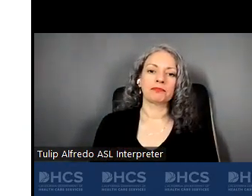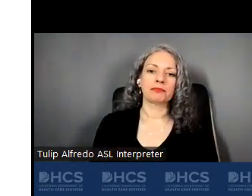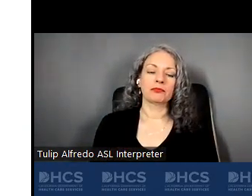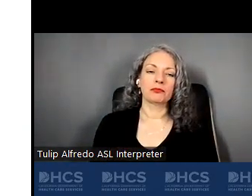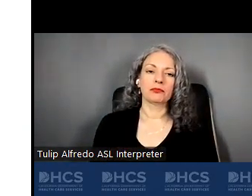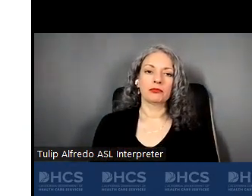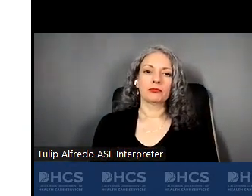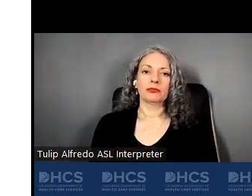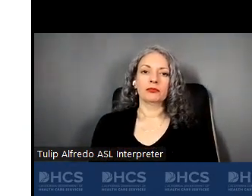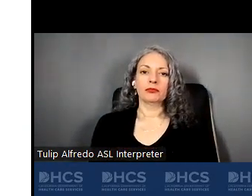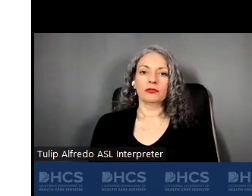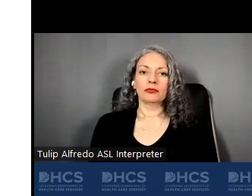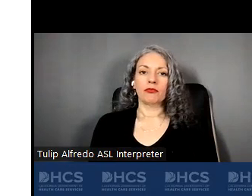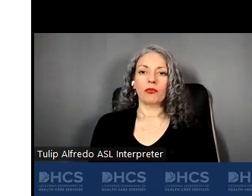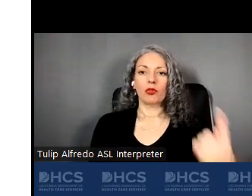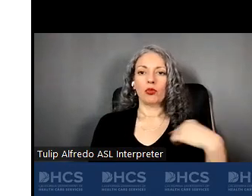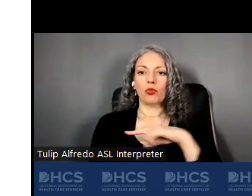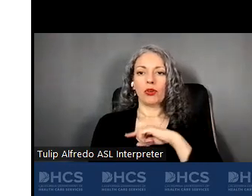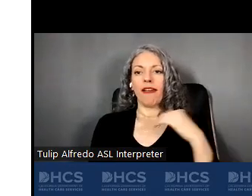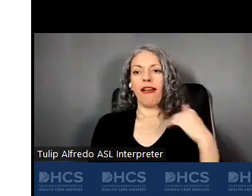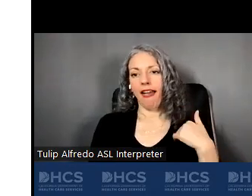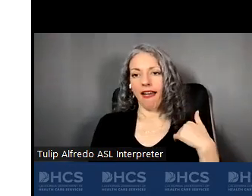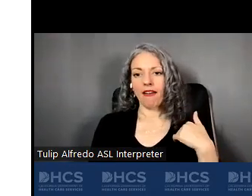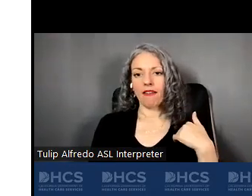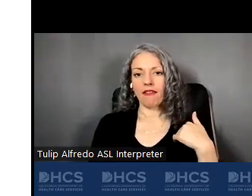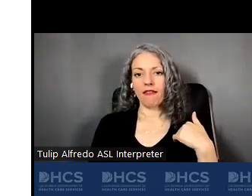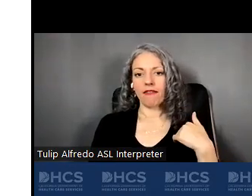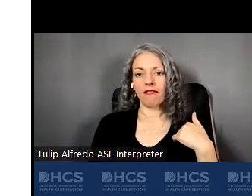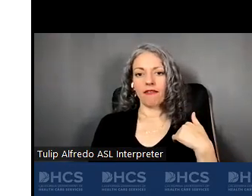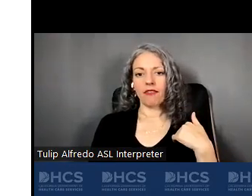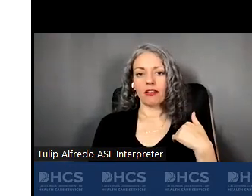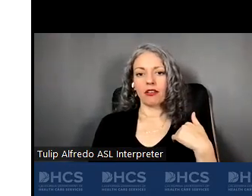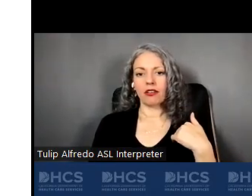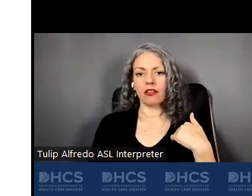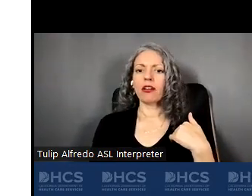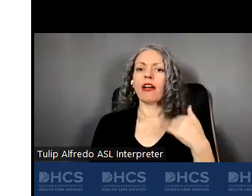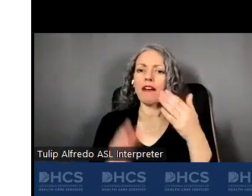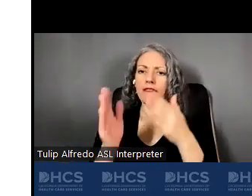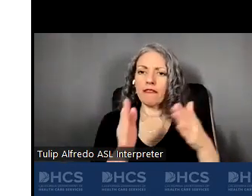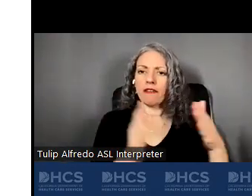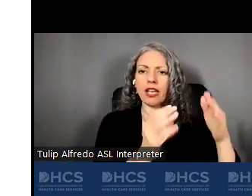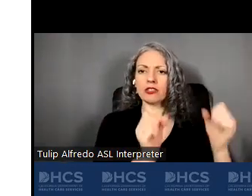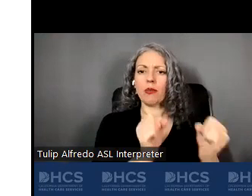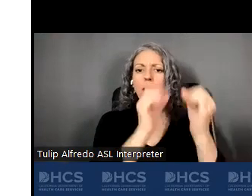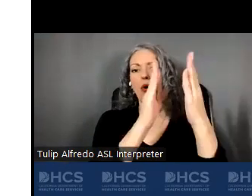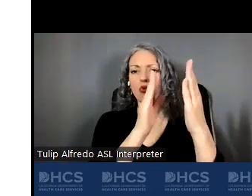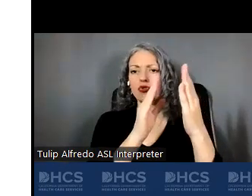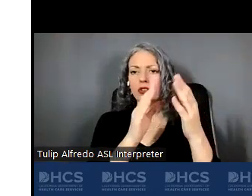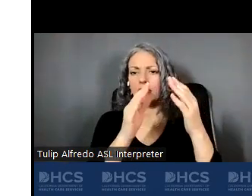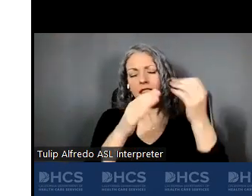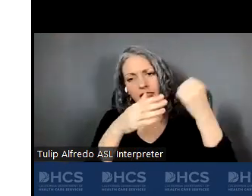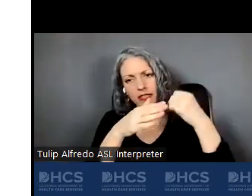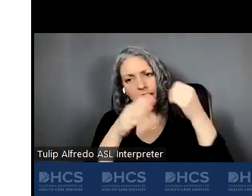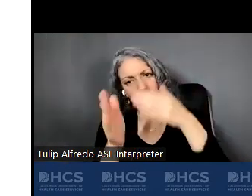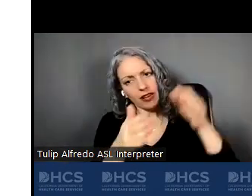So we have taken a phased-in approach to enhanced care management, and the phase-in is really